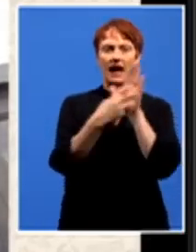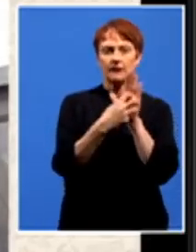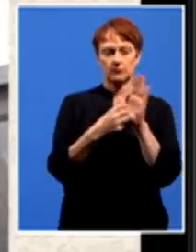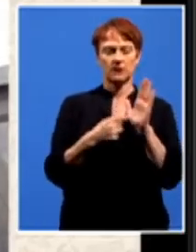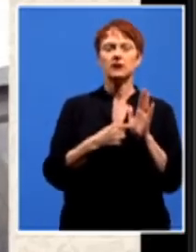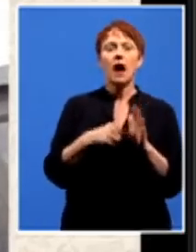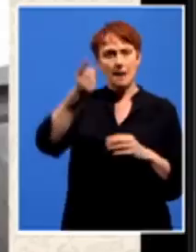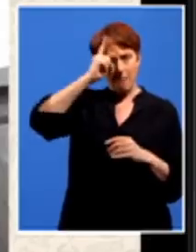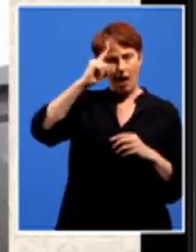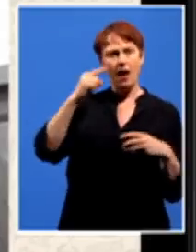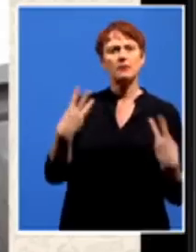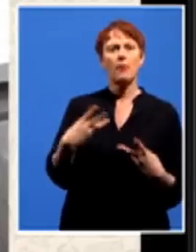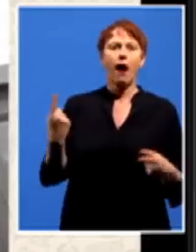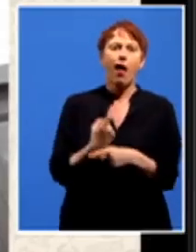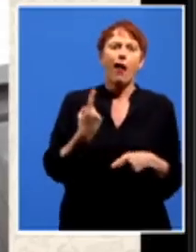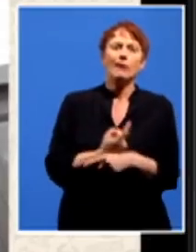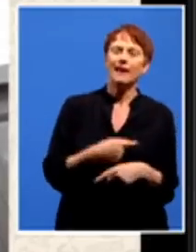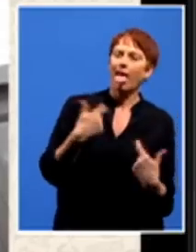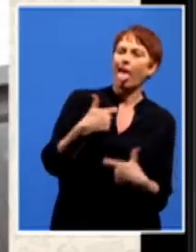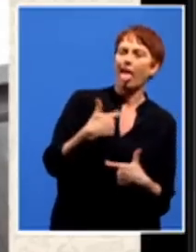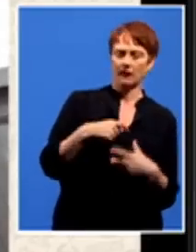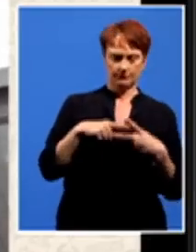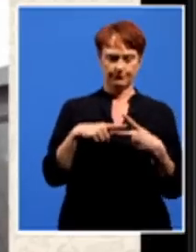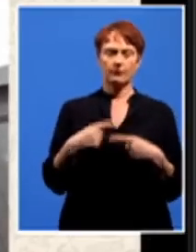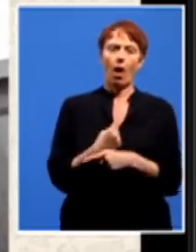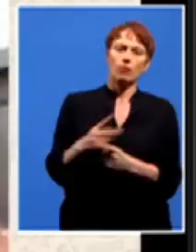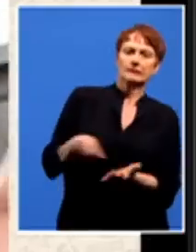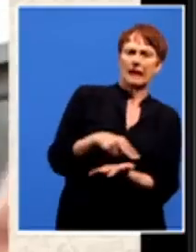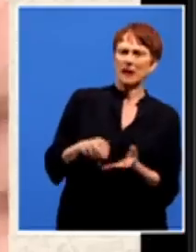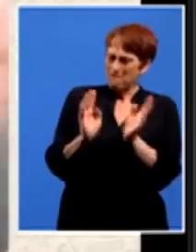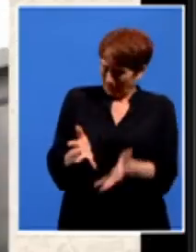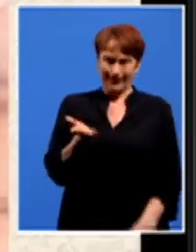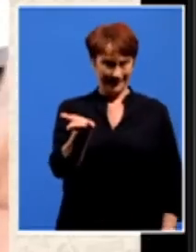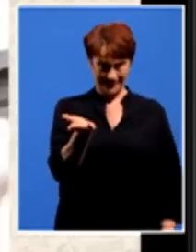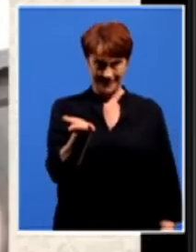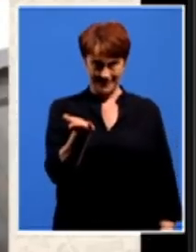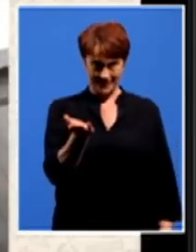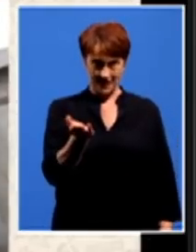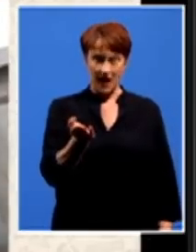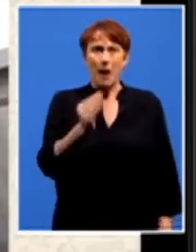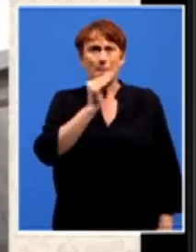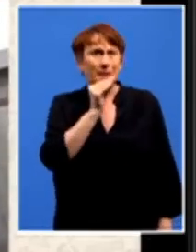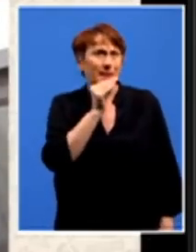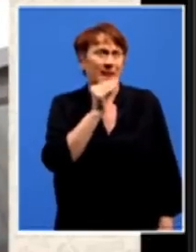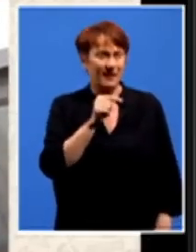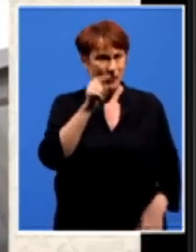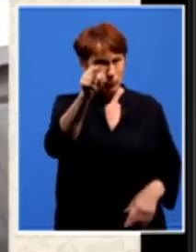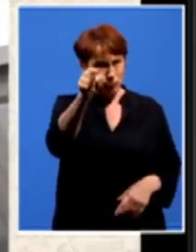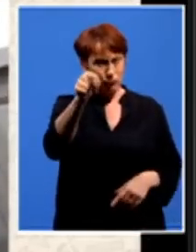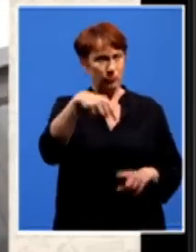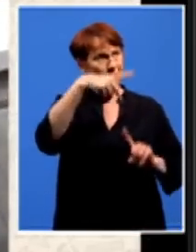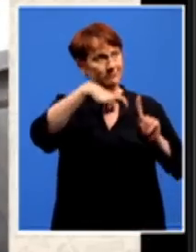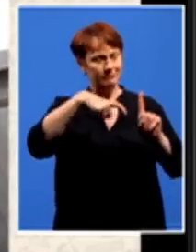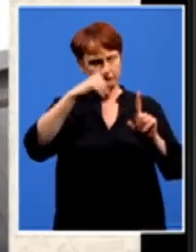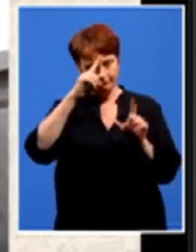all the time. It's because when you come up with an idea as a black creative or a strategist, you end up doing this